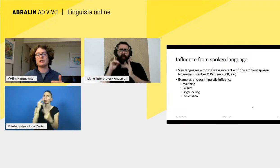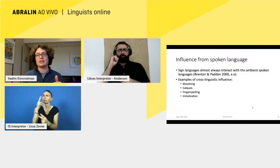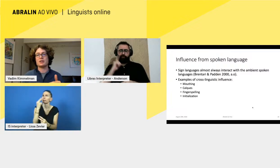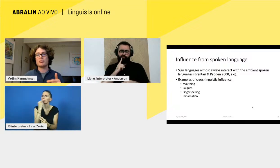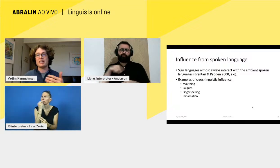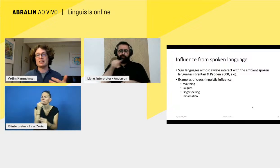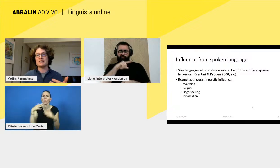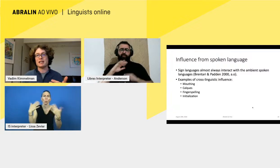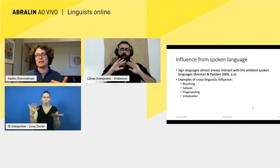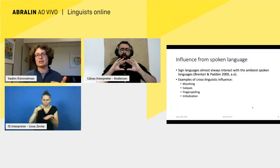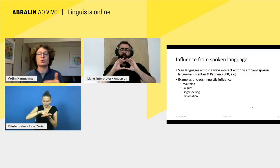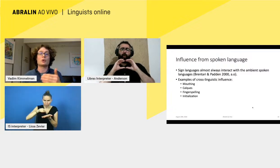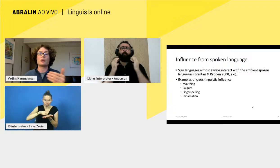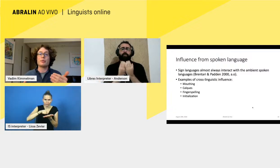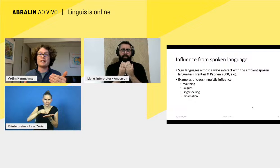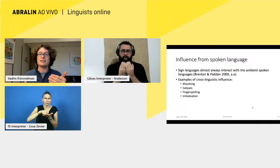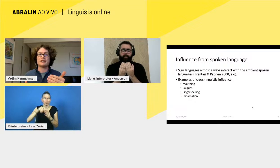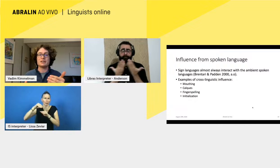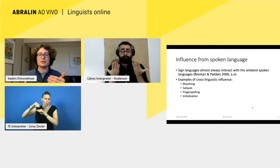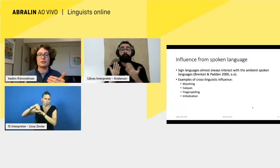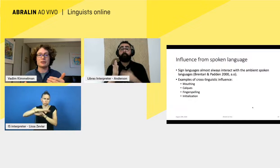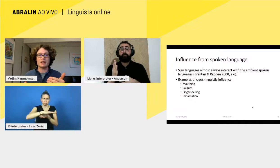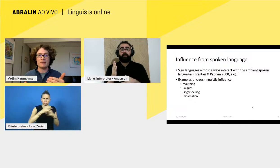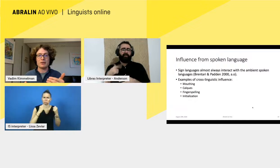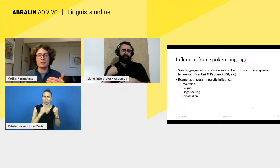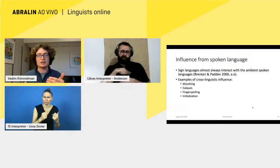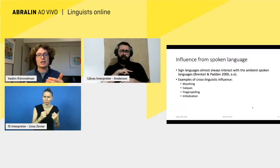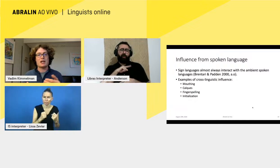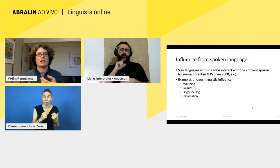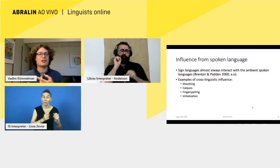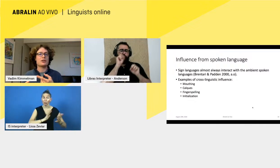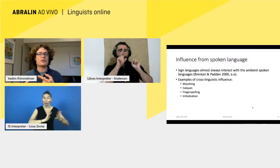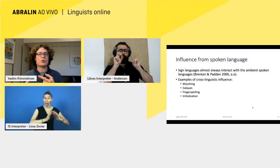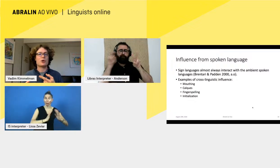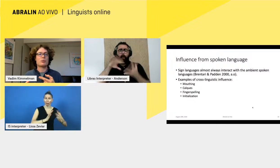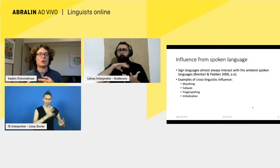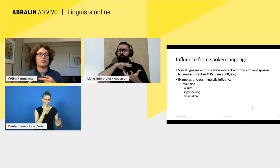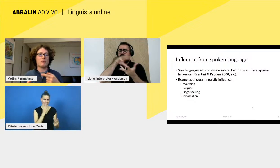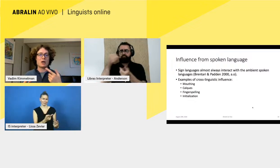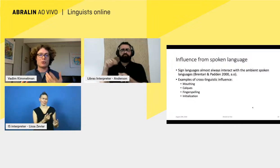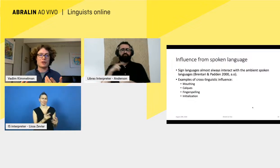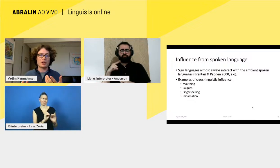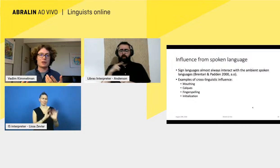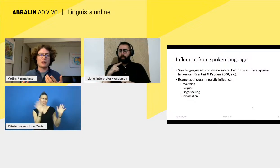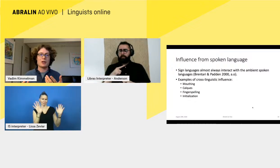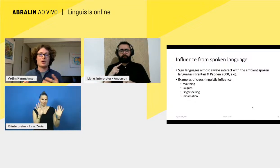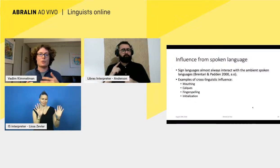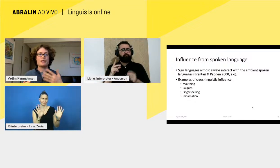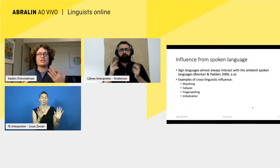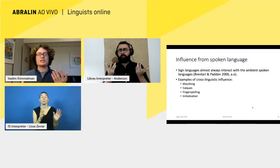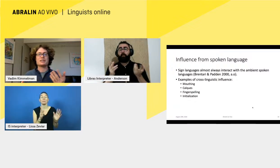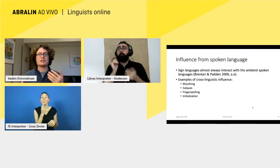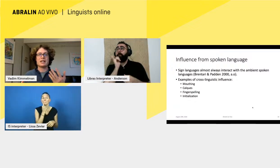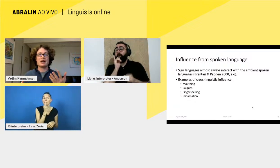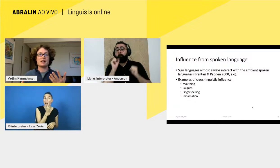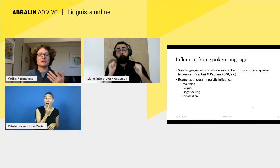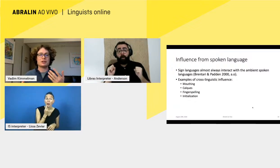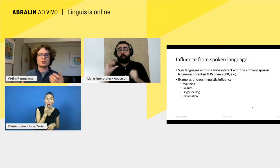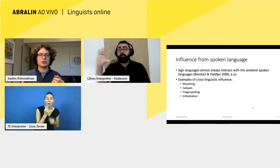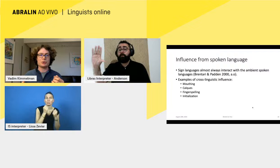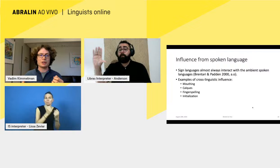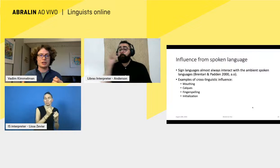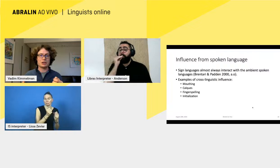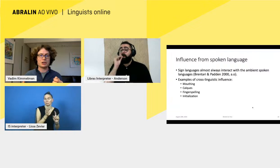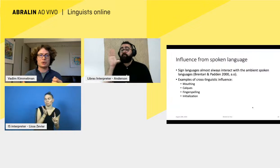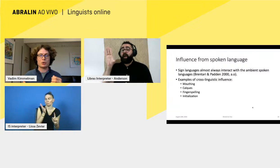be seen in many signs or on many different levels. In the form of mouthing, which is